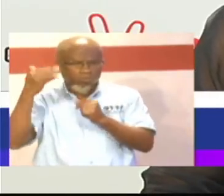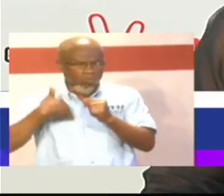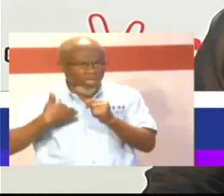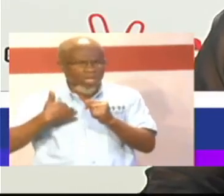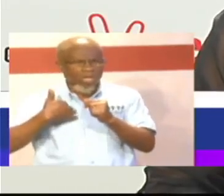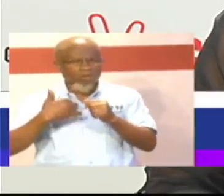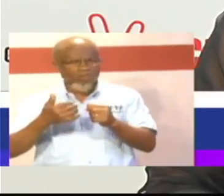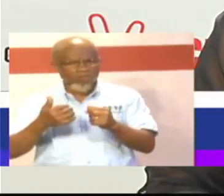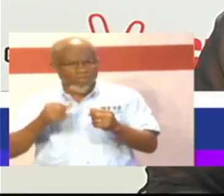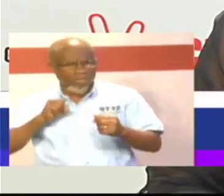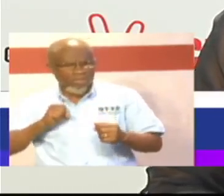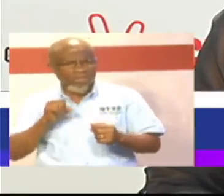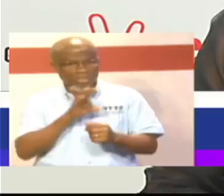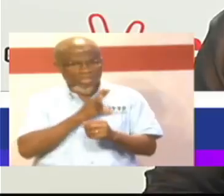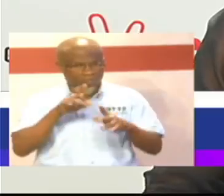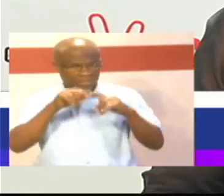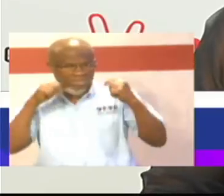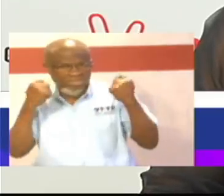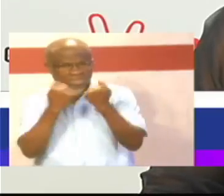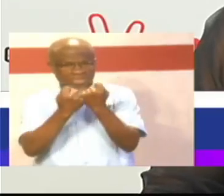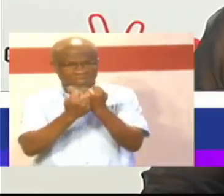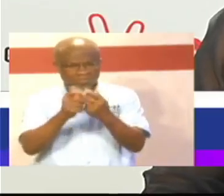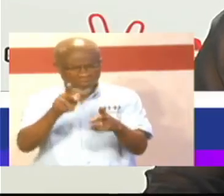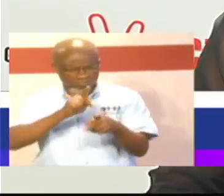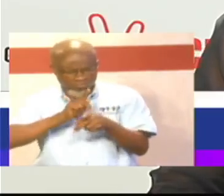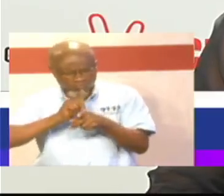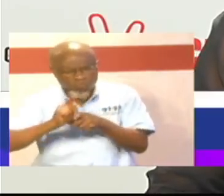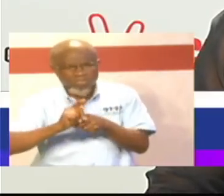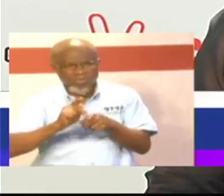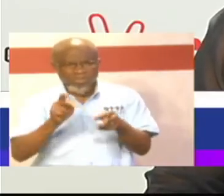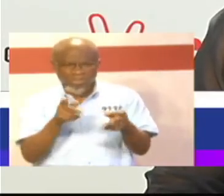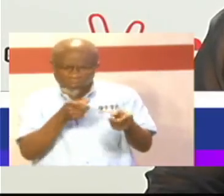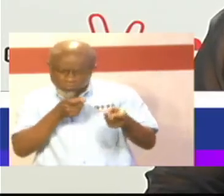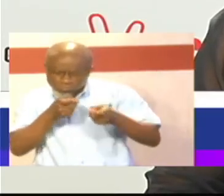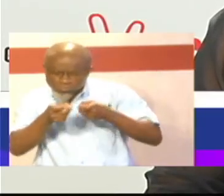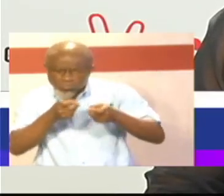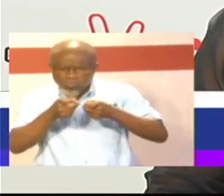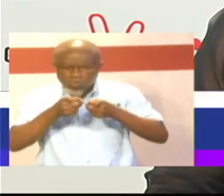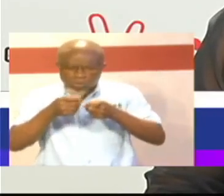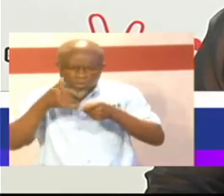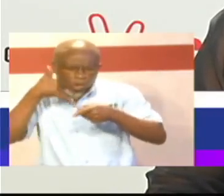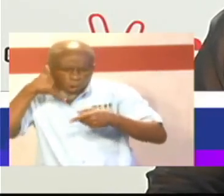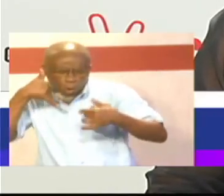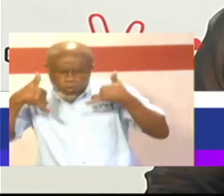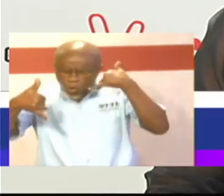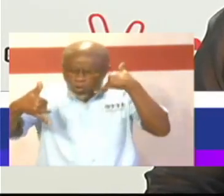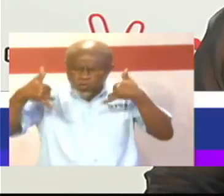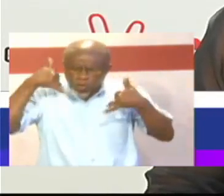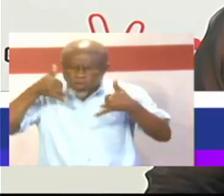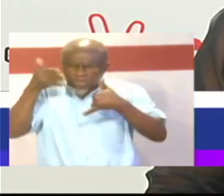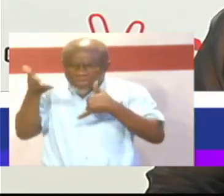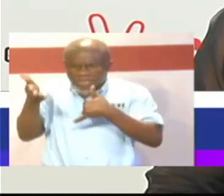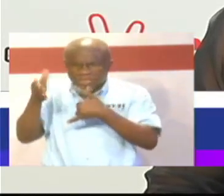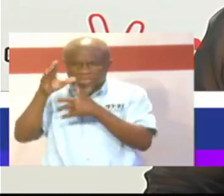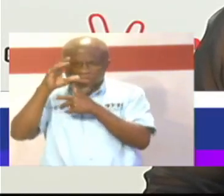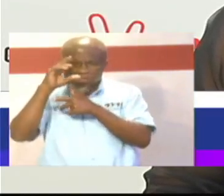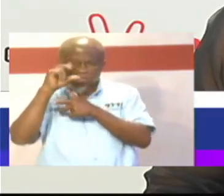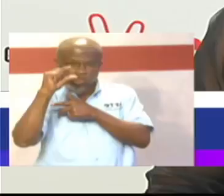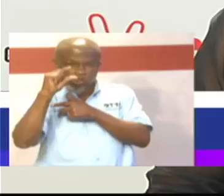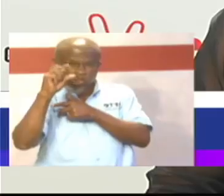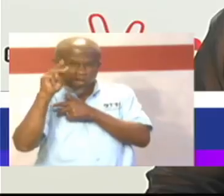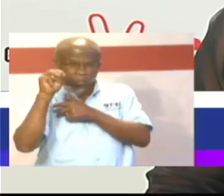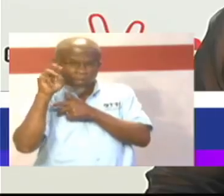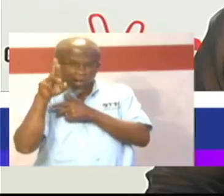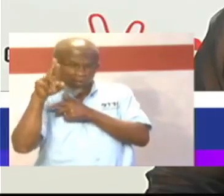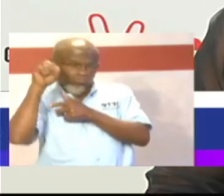week. We have teams of specialists that manage the calls that the GMRTT receives. The GMRTT